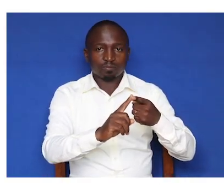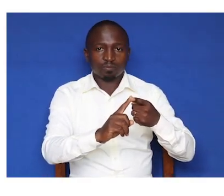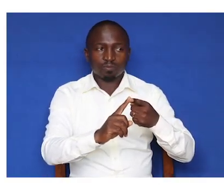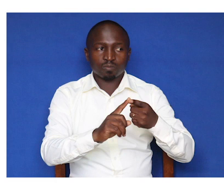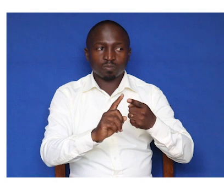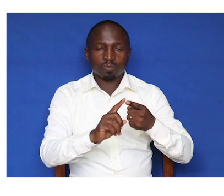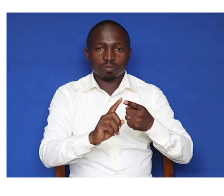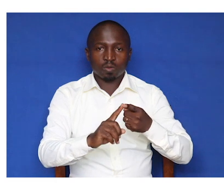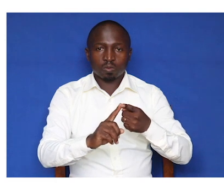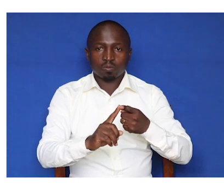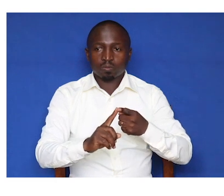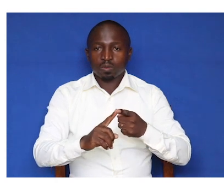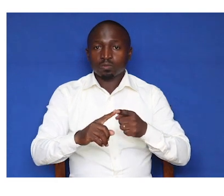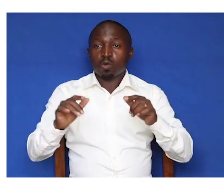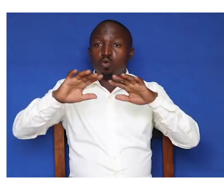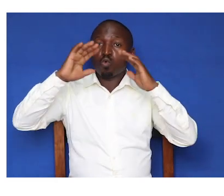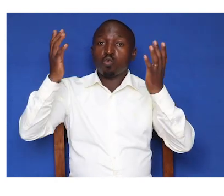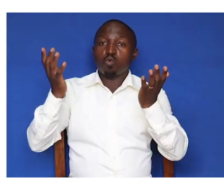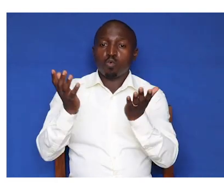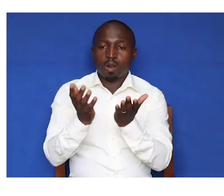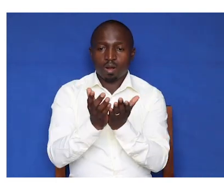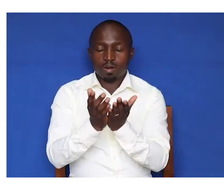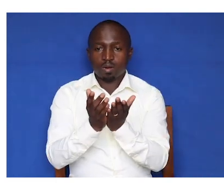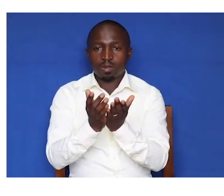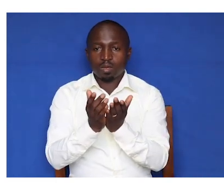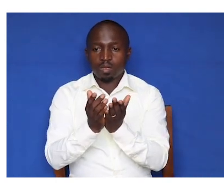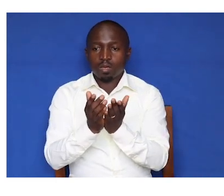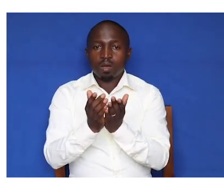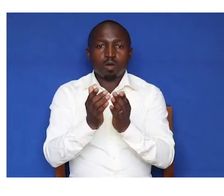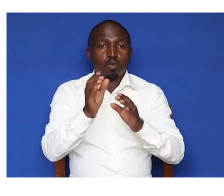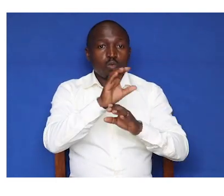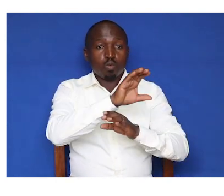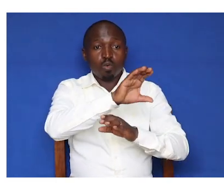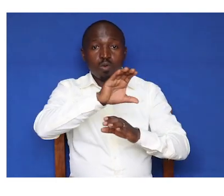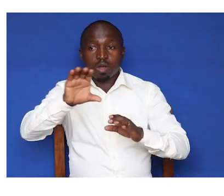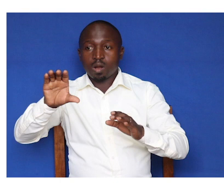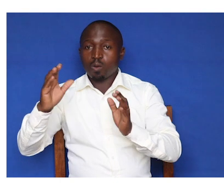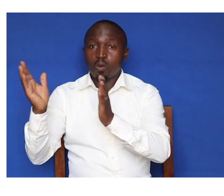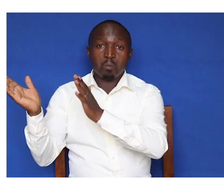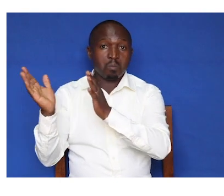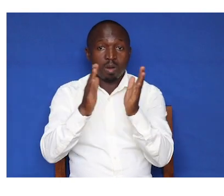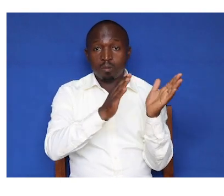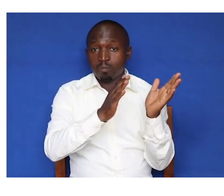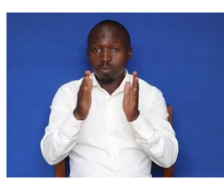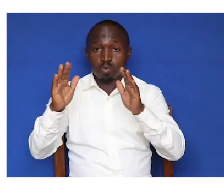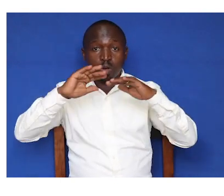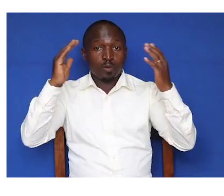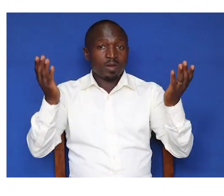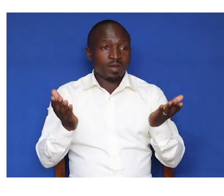world wind belts. The blow of the global wind systems over